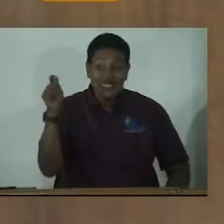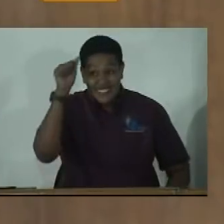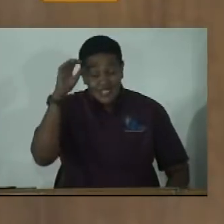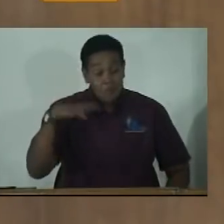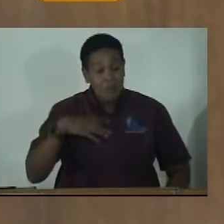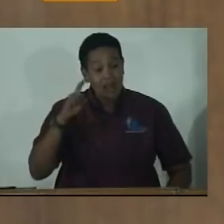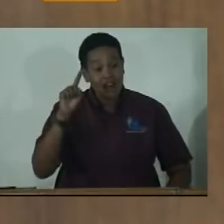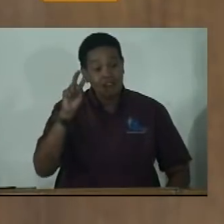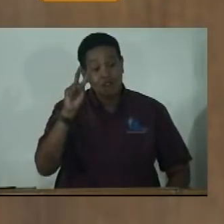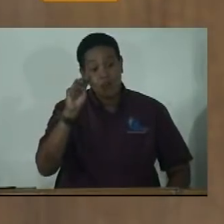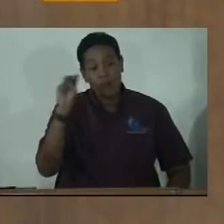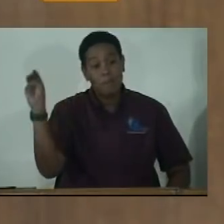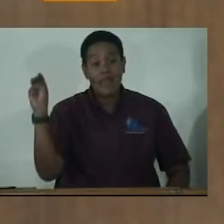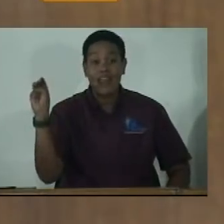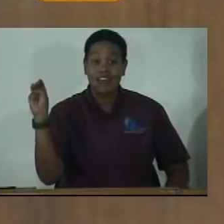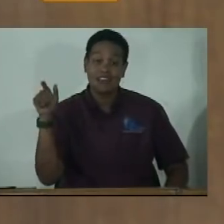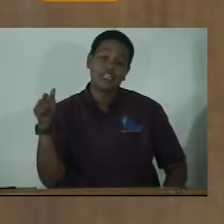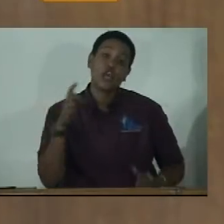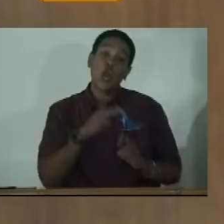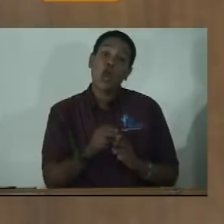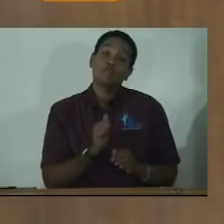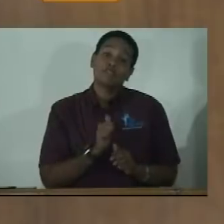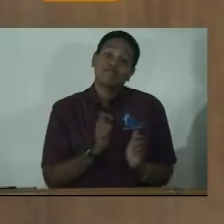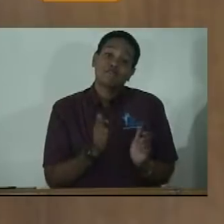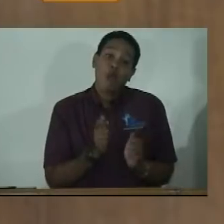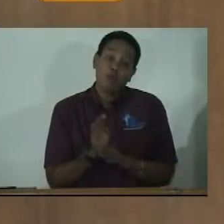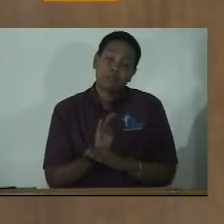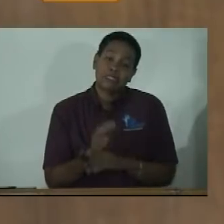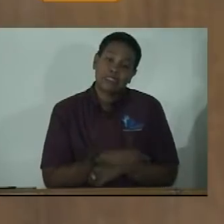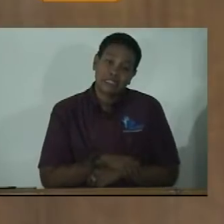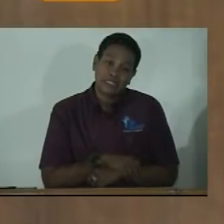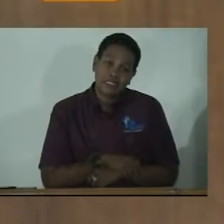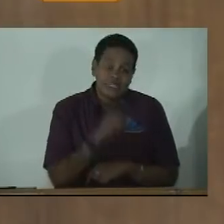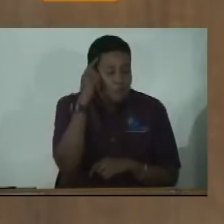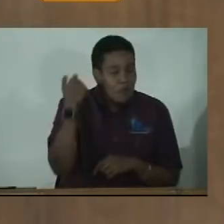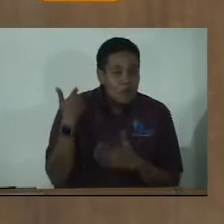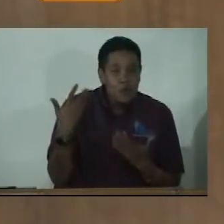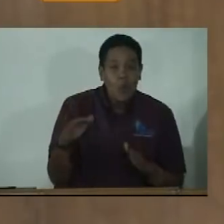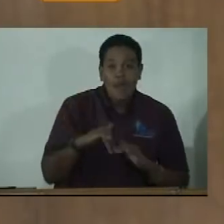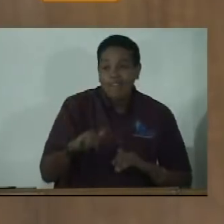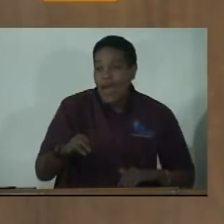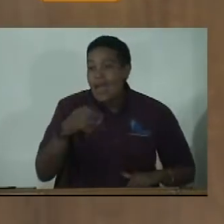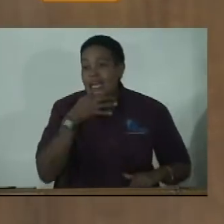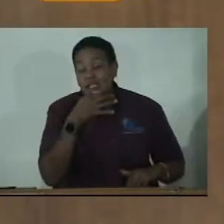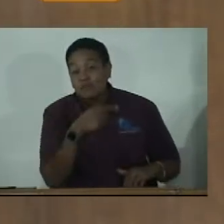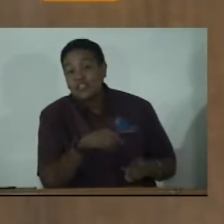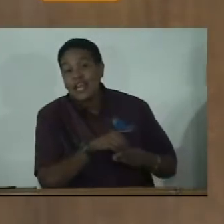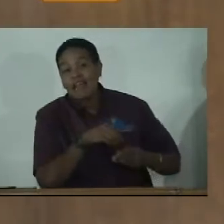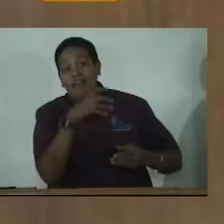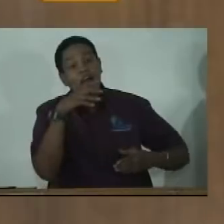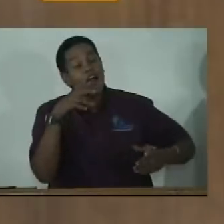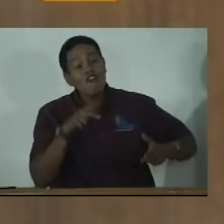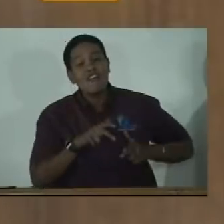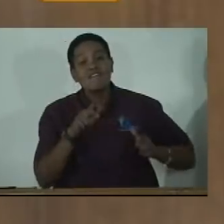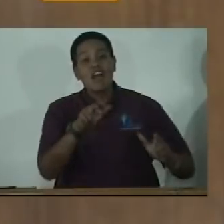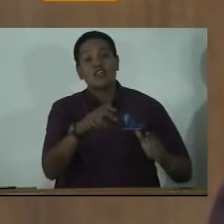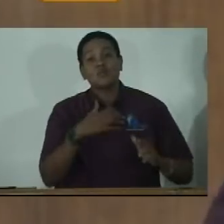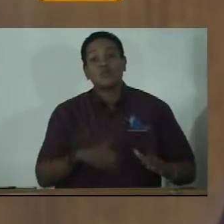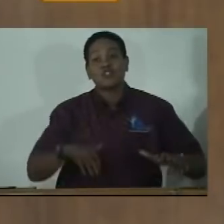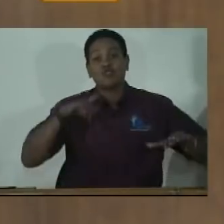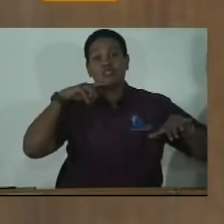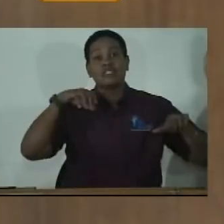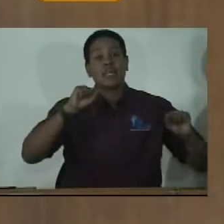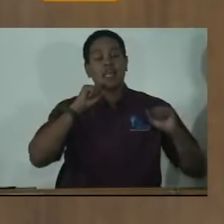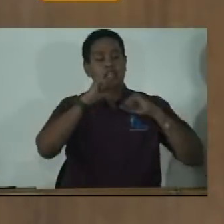was small. So because we don't have that expertise, if Agro-Invest, which is taking on the